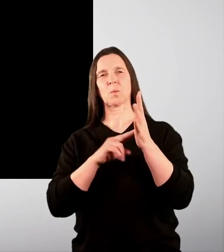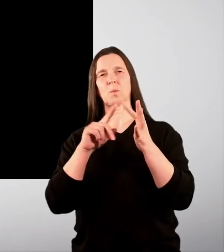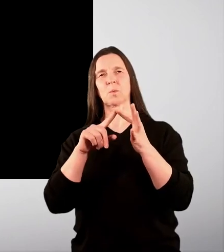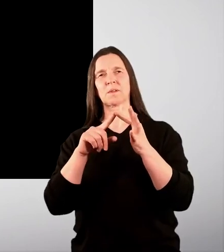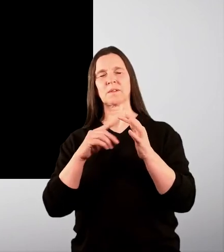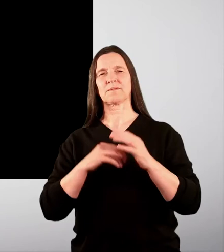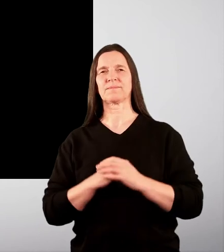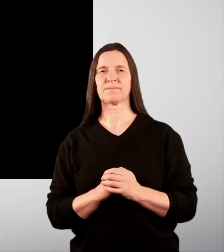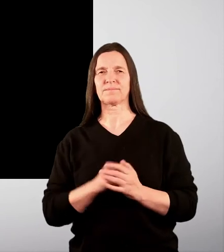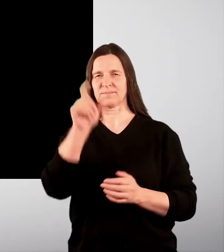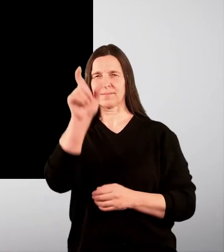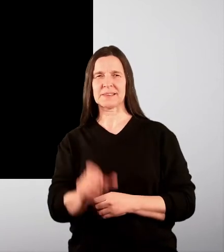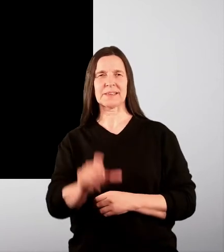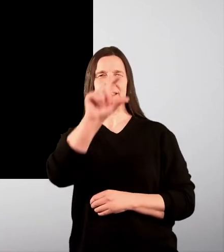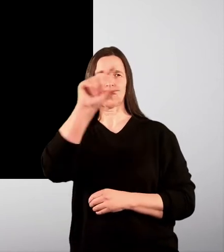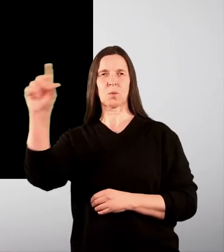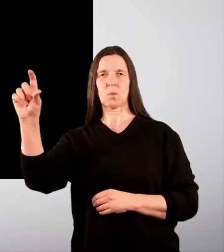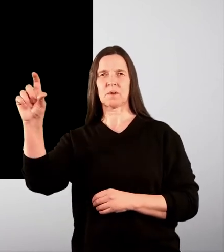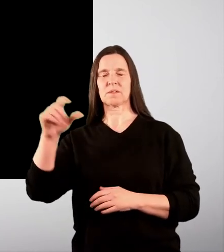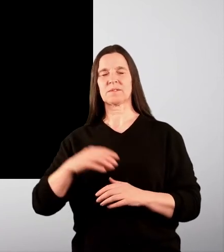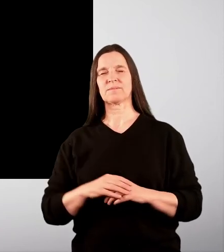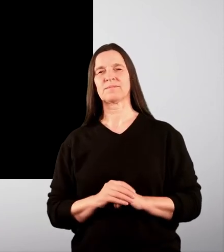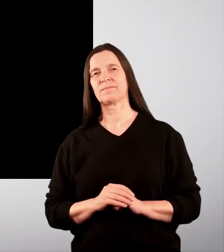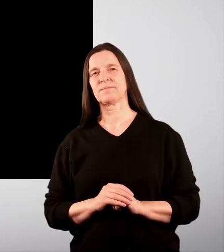Where to strike your attacker? The T-zone.